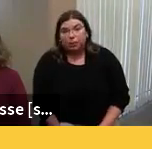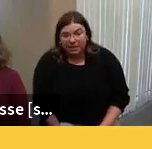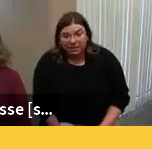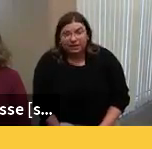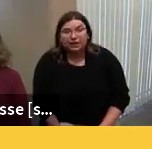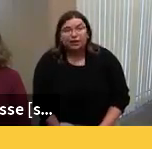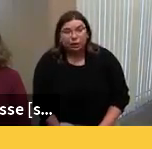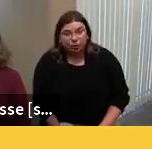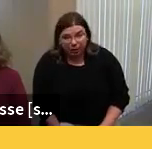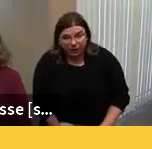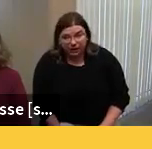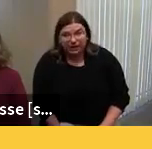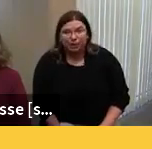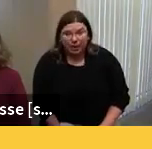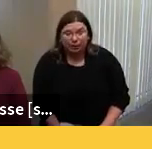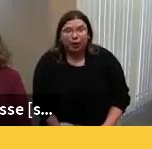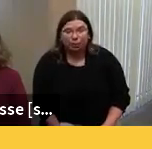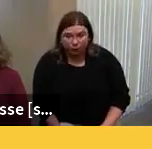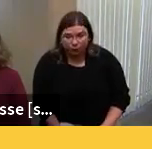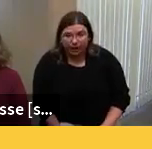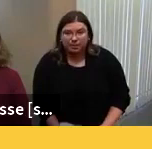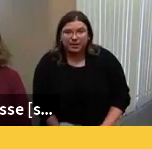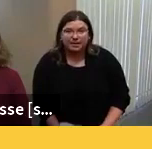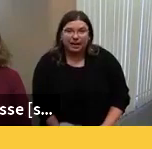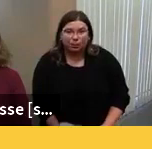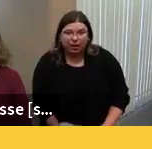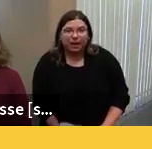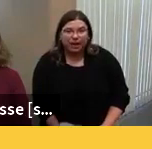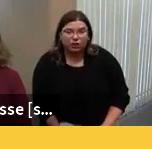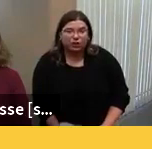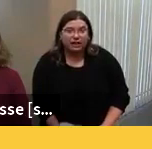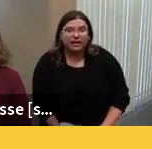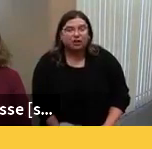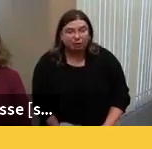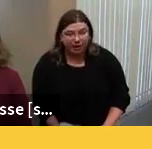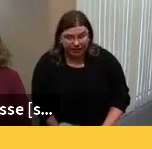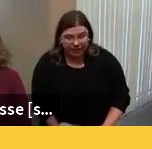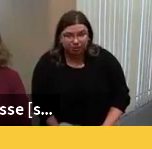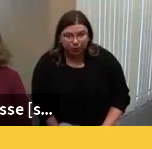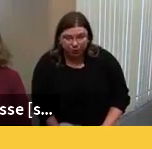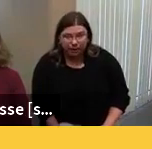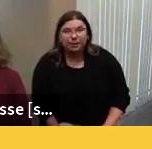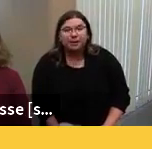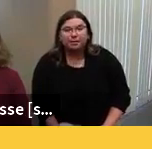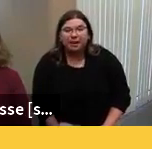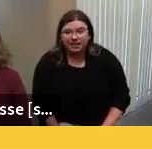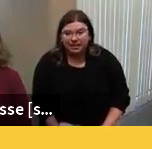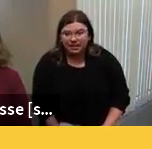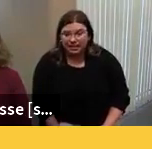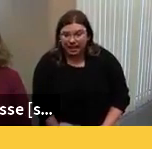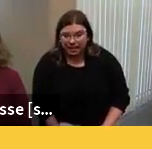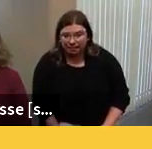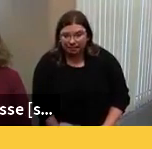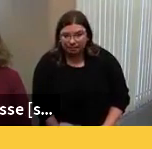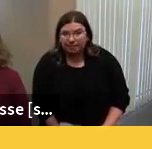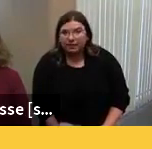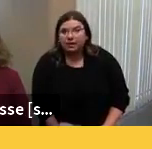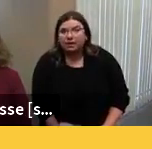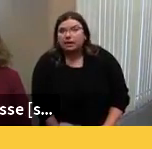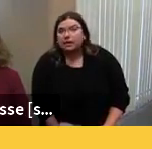really important and noteworthy about our program, is that we are actually an accredited program by the